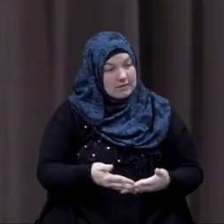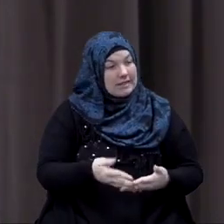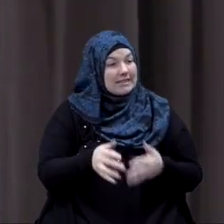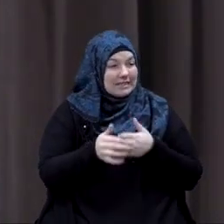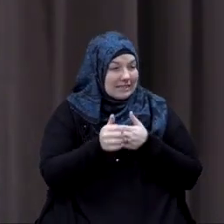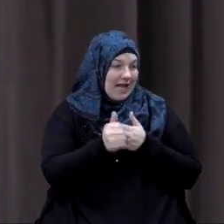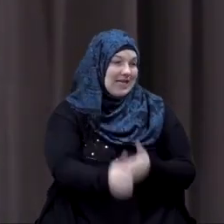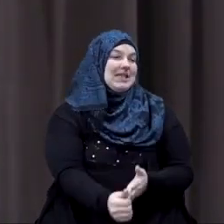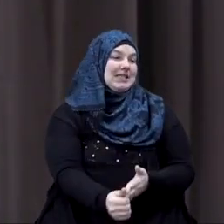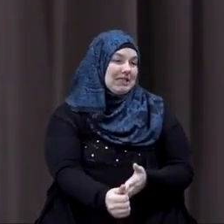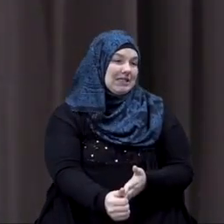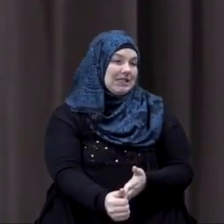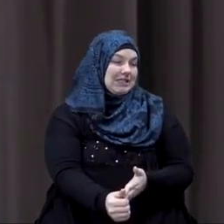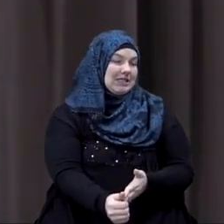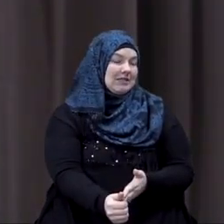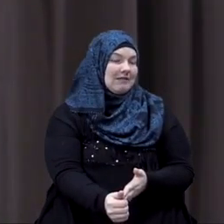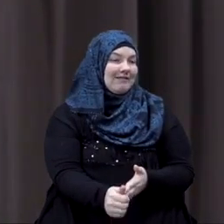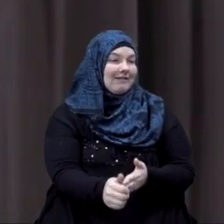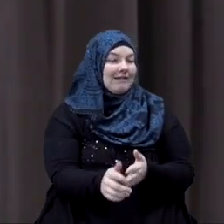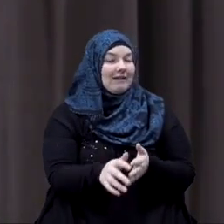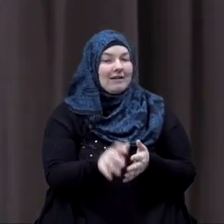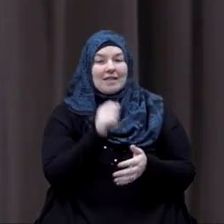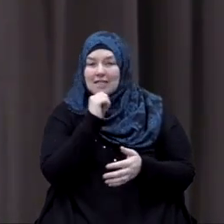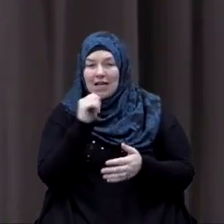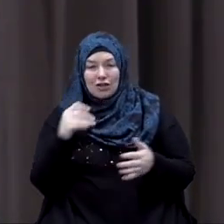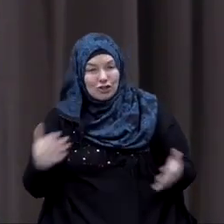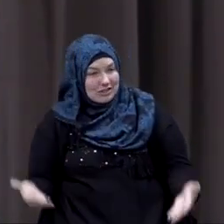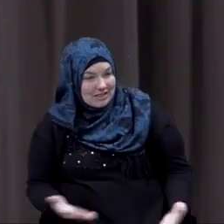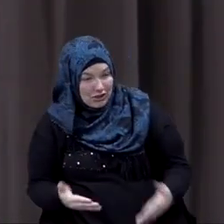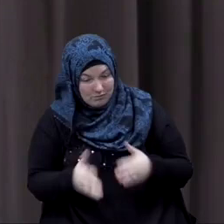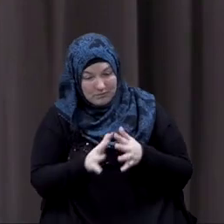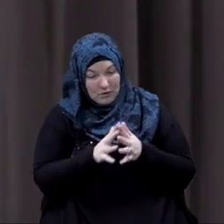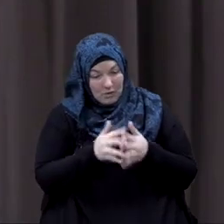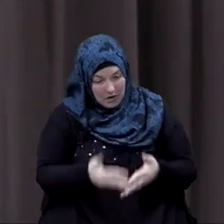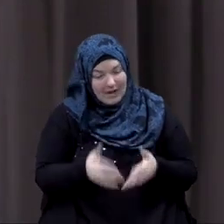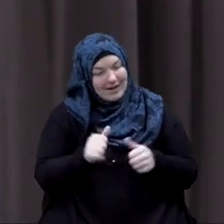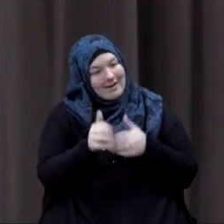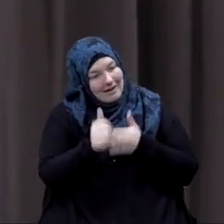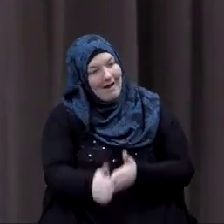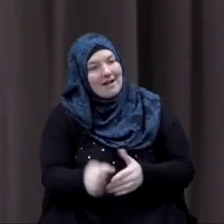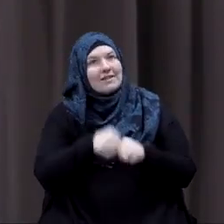not only here, but also for the hereafter.